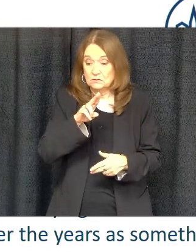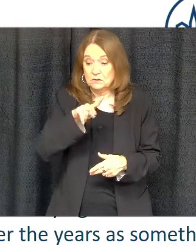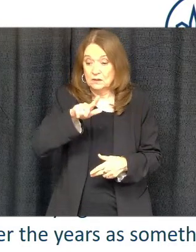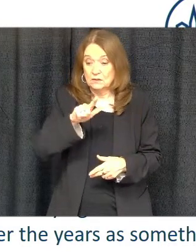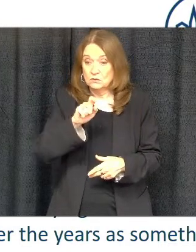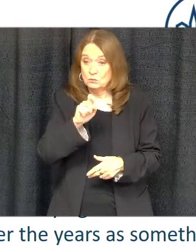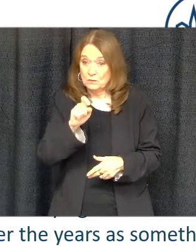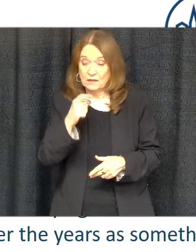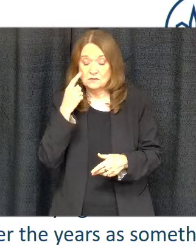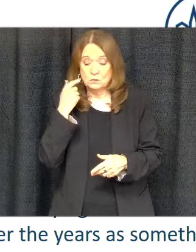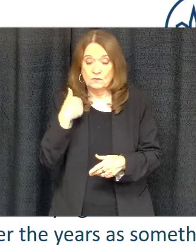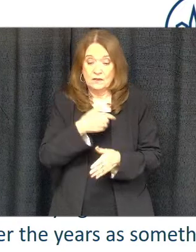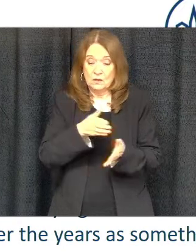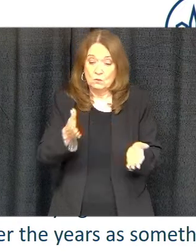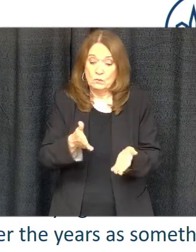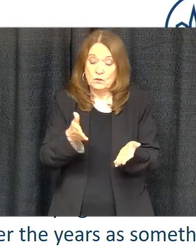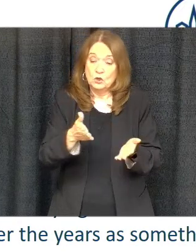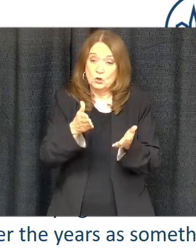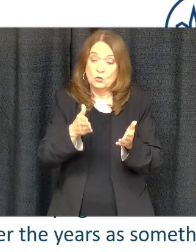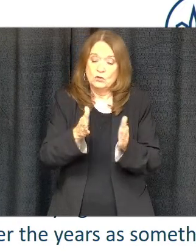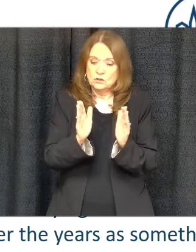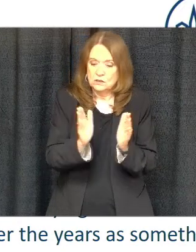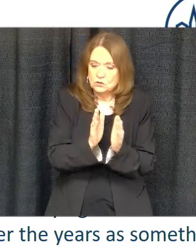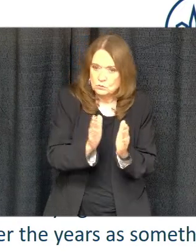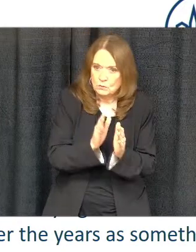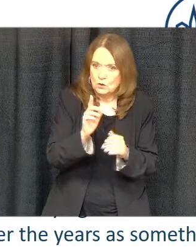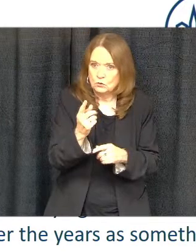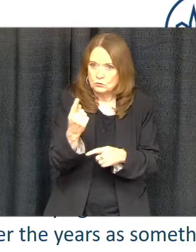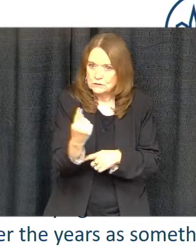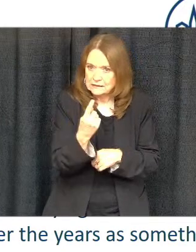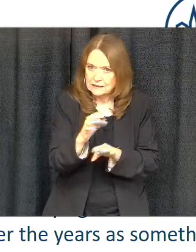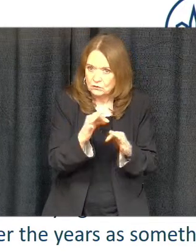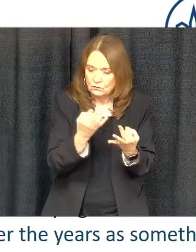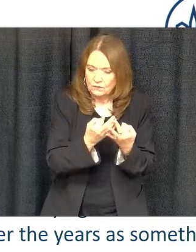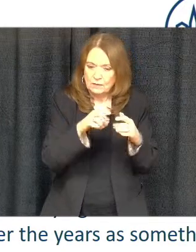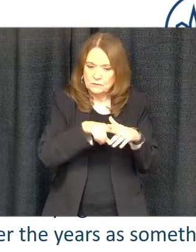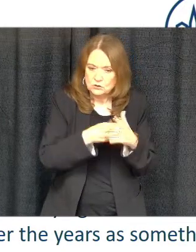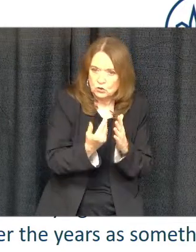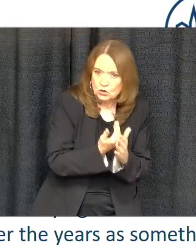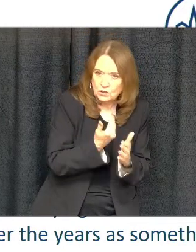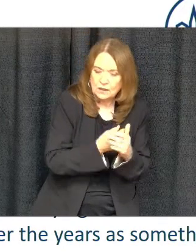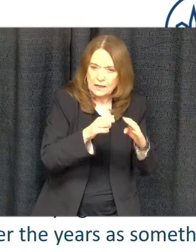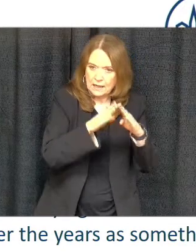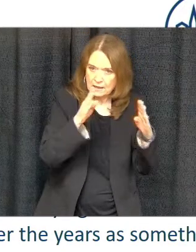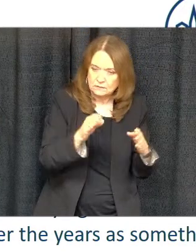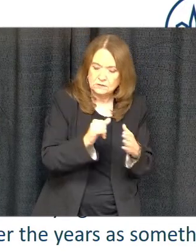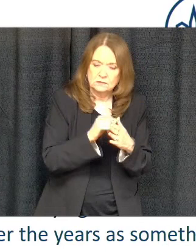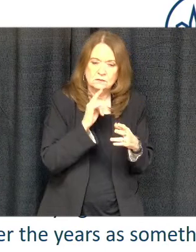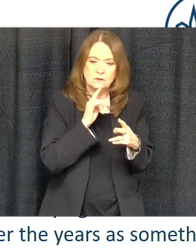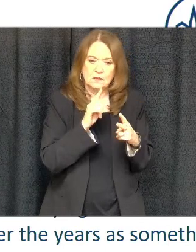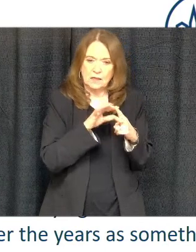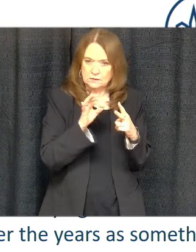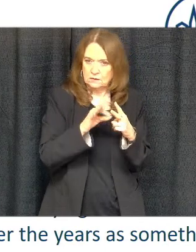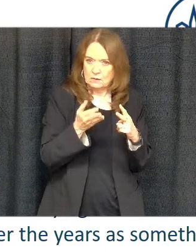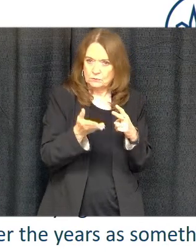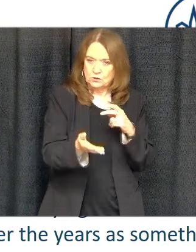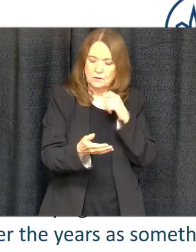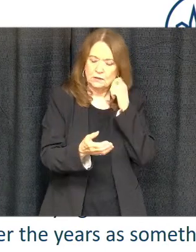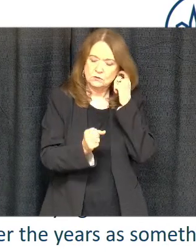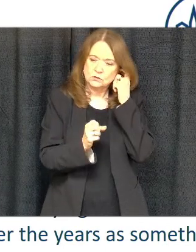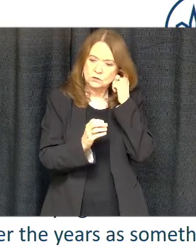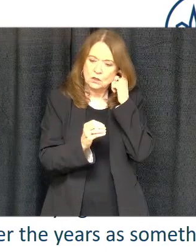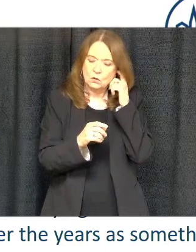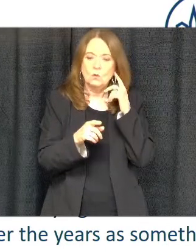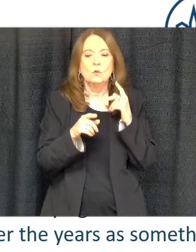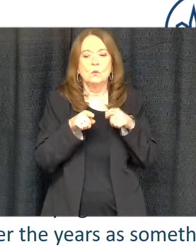we think we would encourage the smaller single family startup housing as a better option there. So